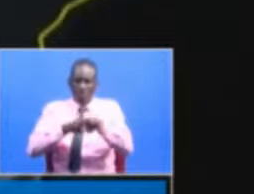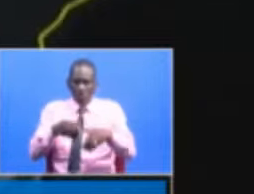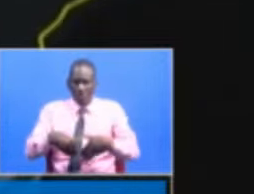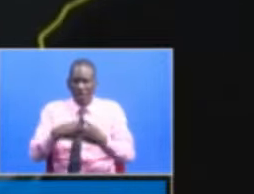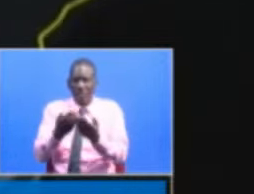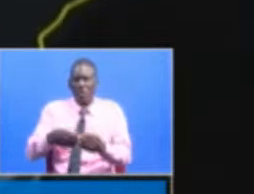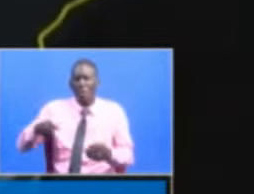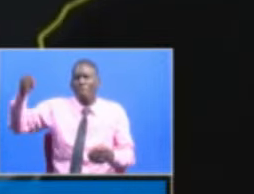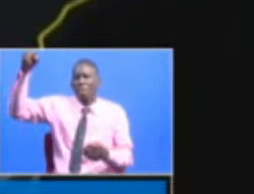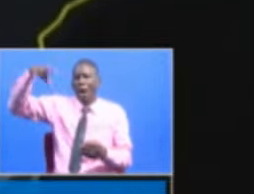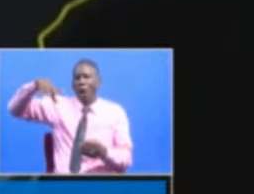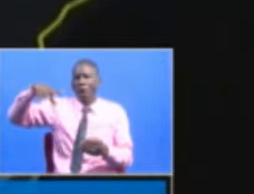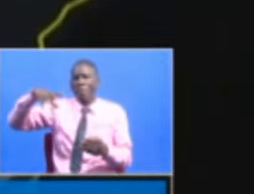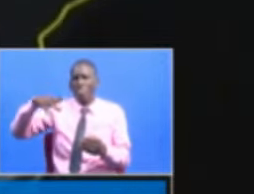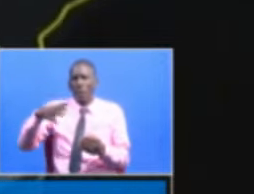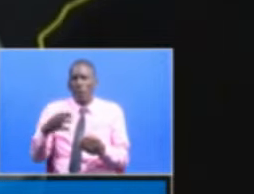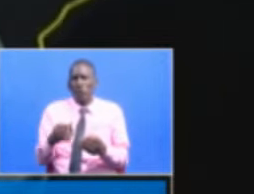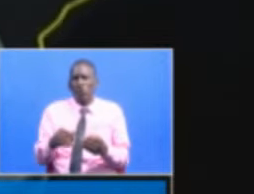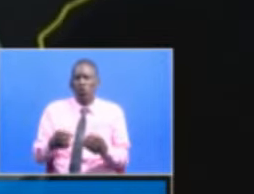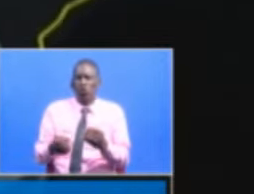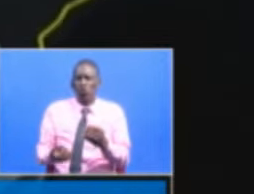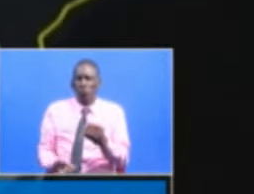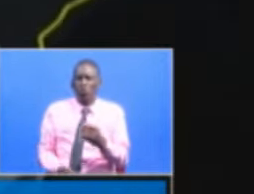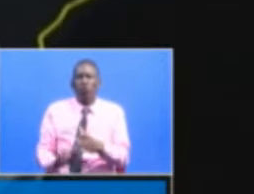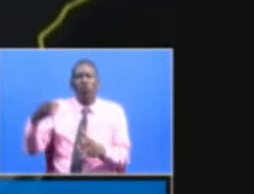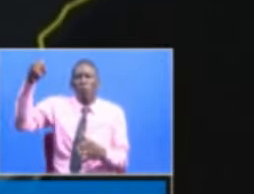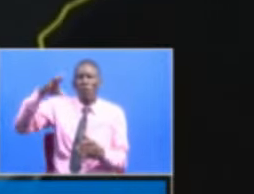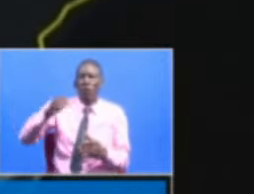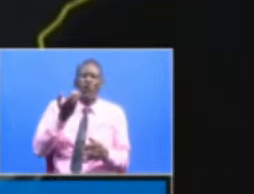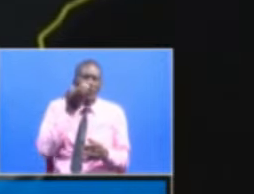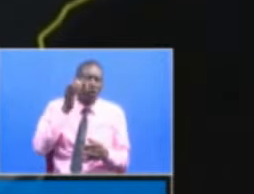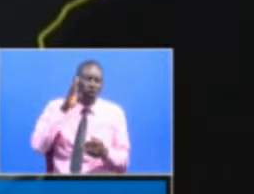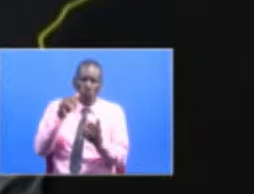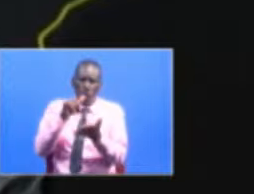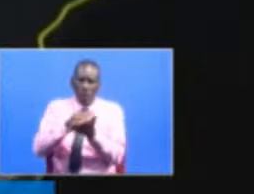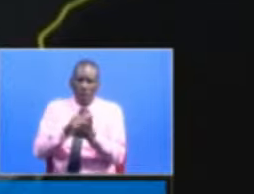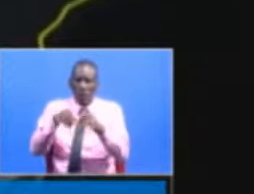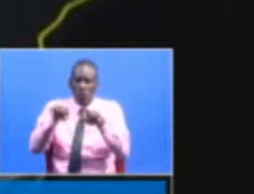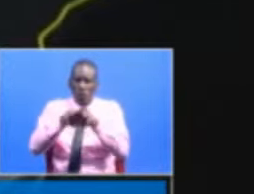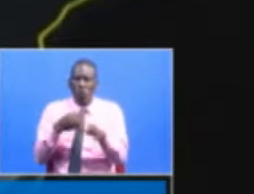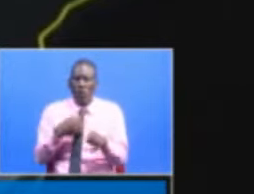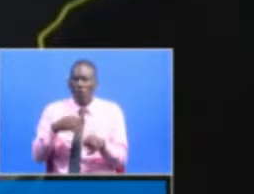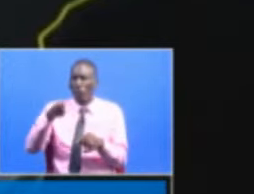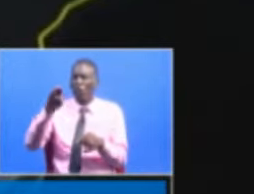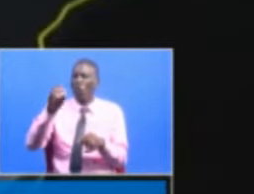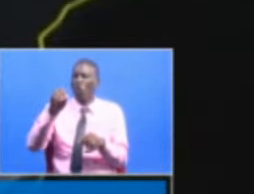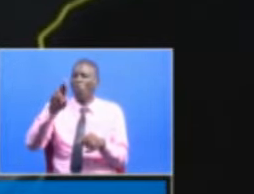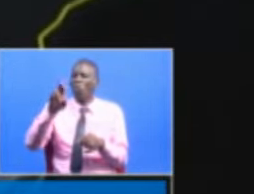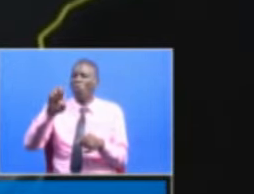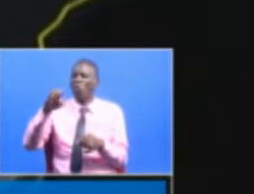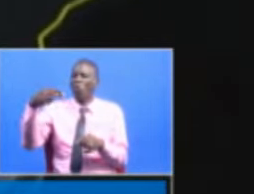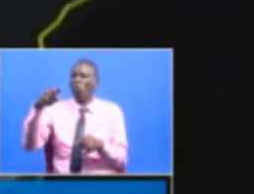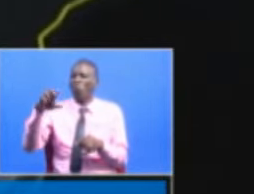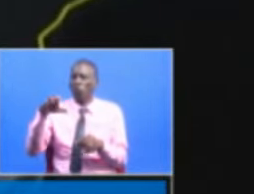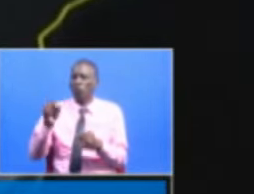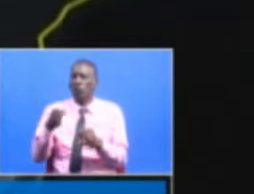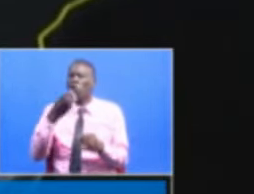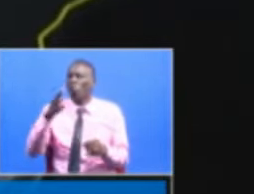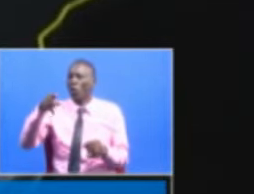power to light up Isiolo. Yeah. So apart from that, we also have boreholes, water pans, and